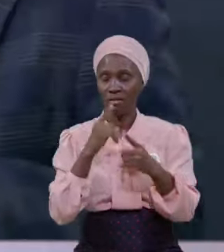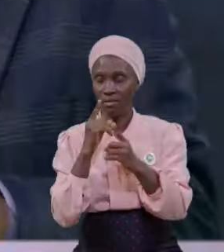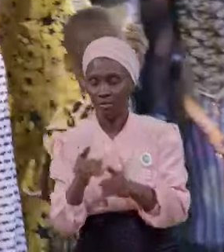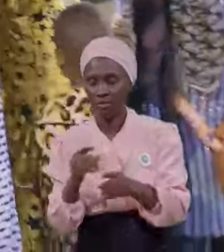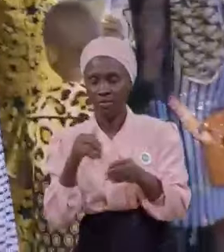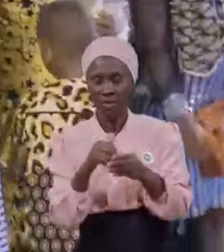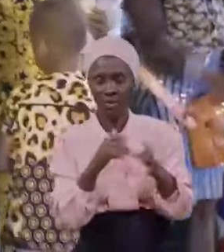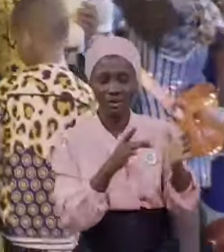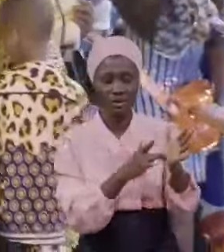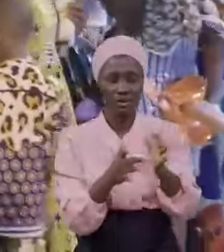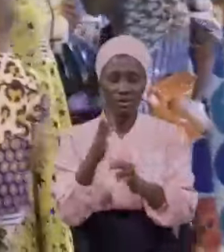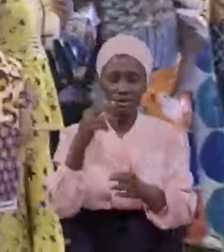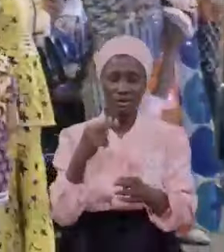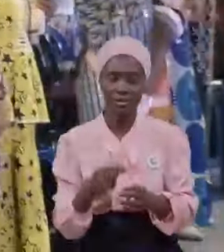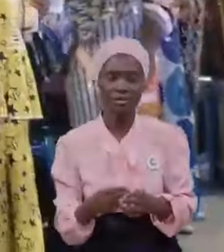we pray.